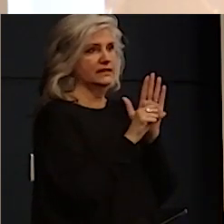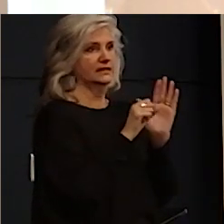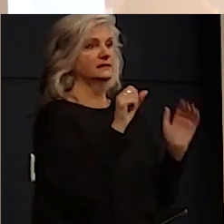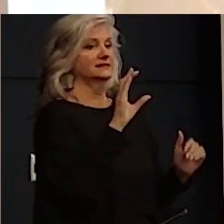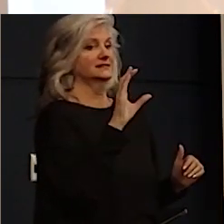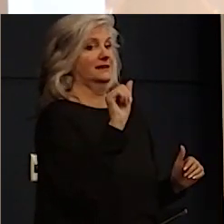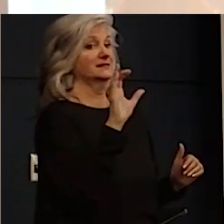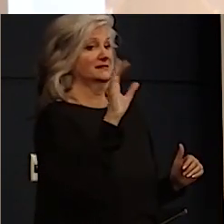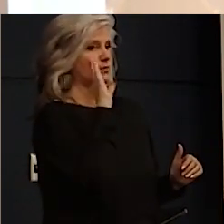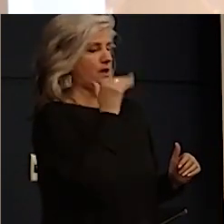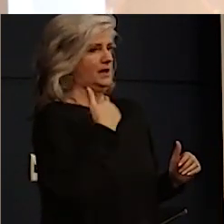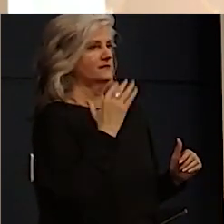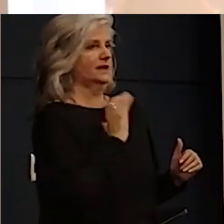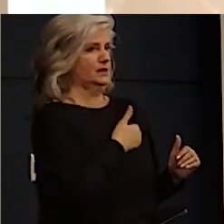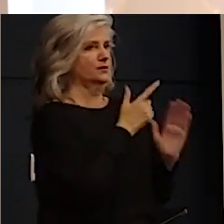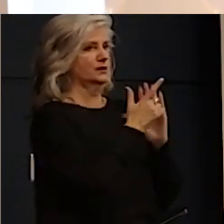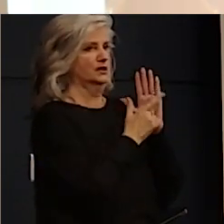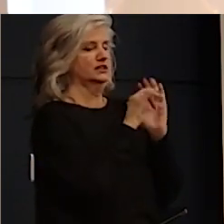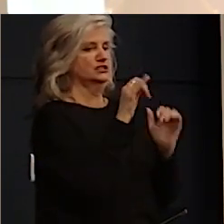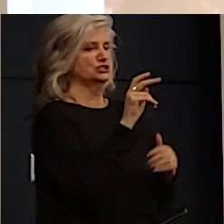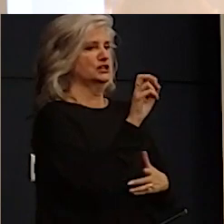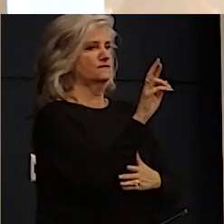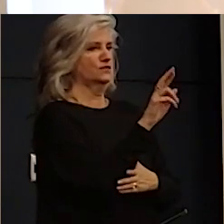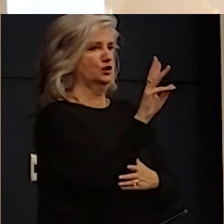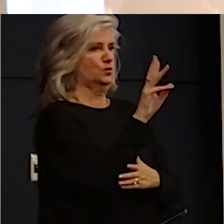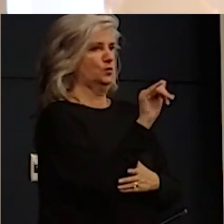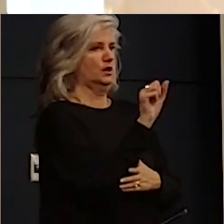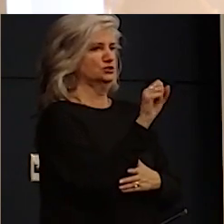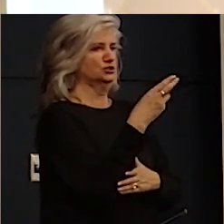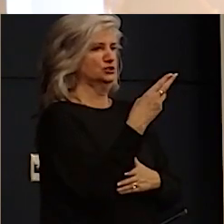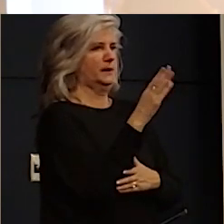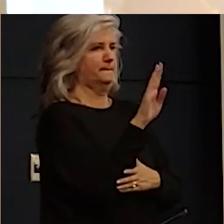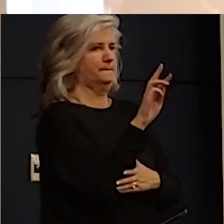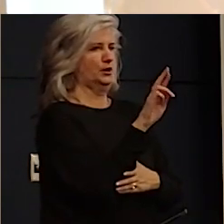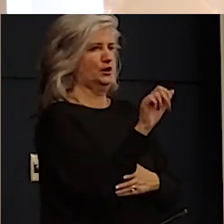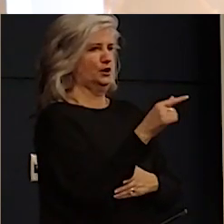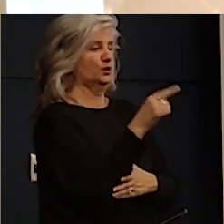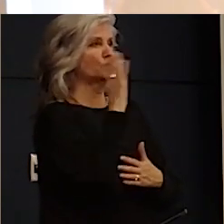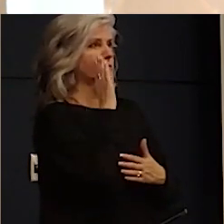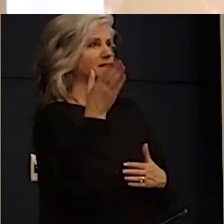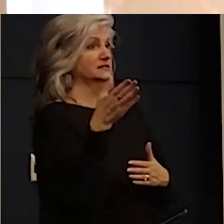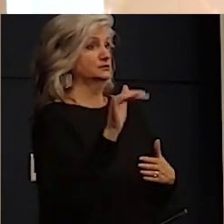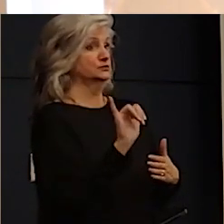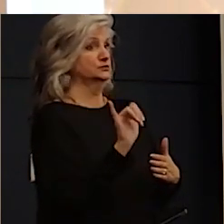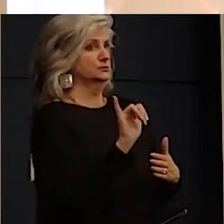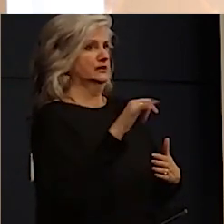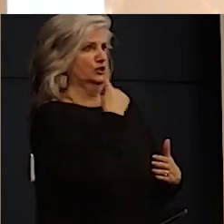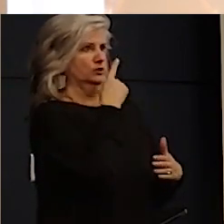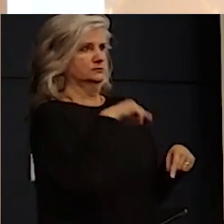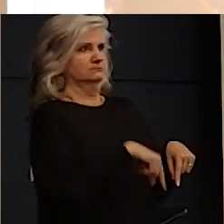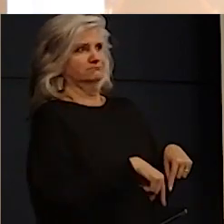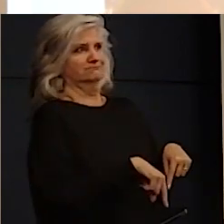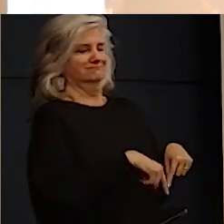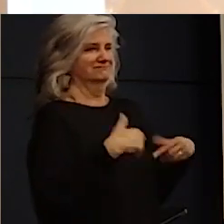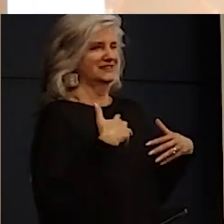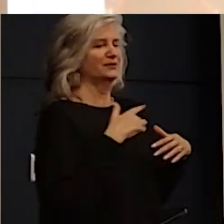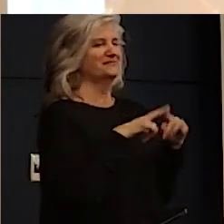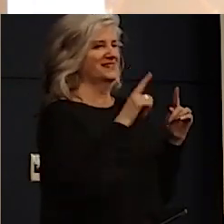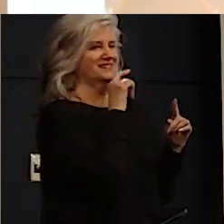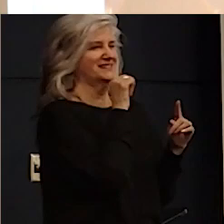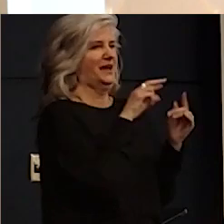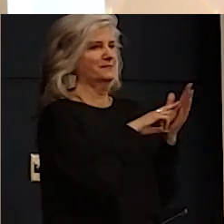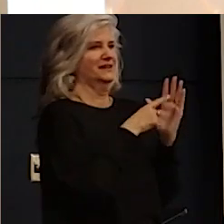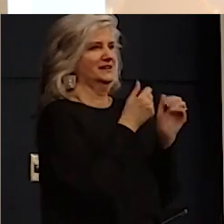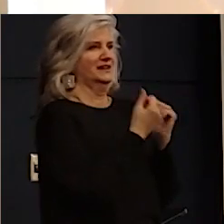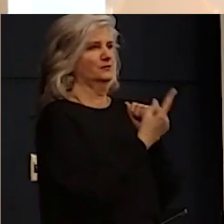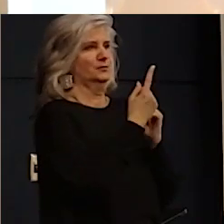our lawyer up there as well, Jennifer Washburn. So know that just because it looks intimidating doesn't mean everybody up there is